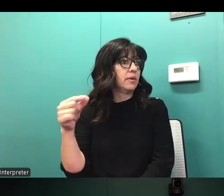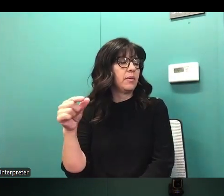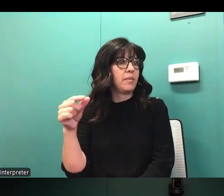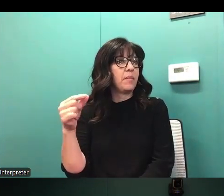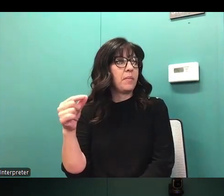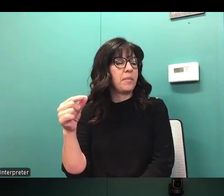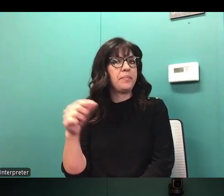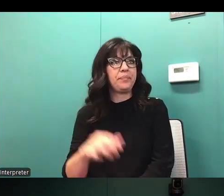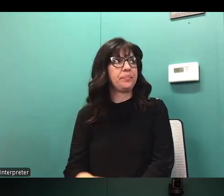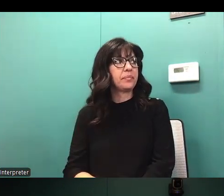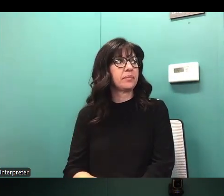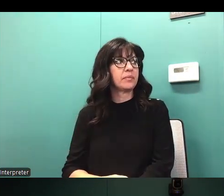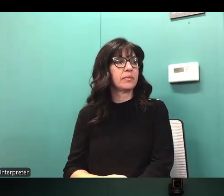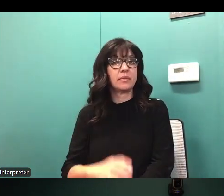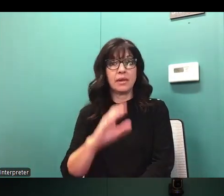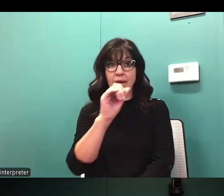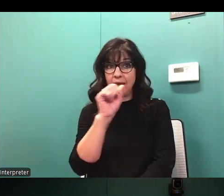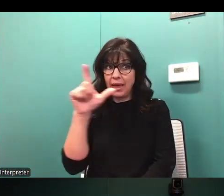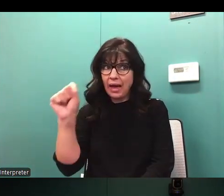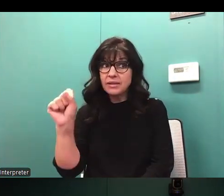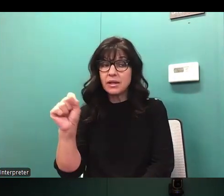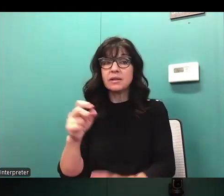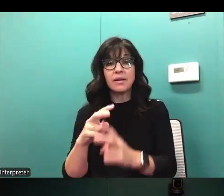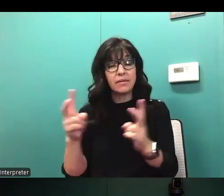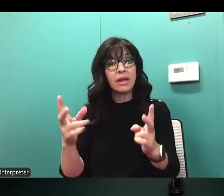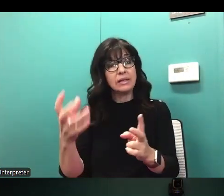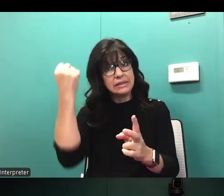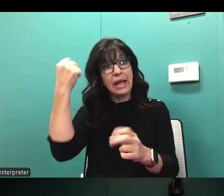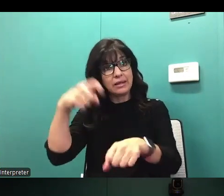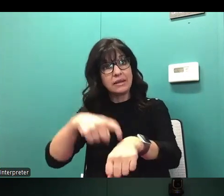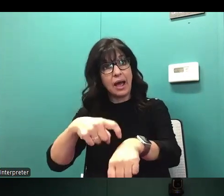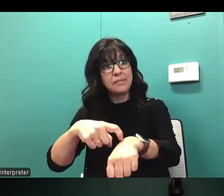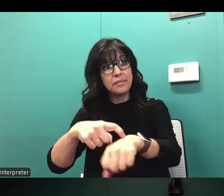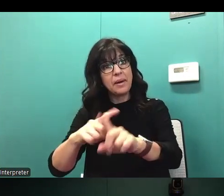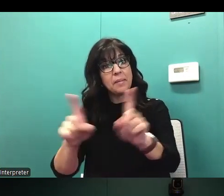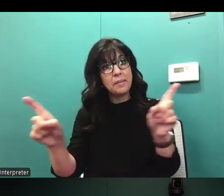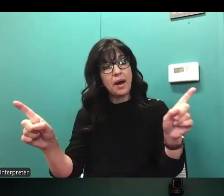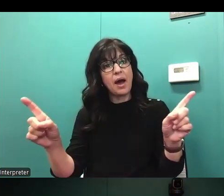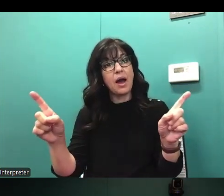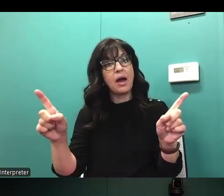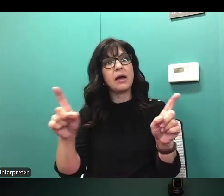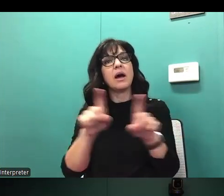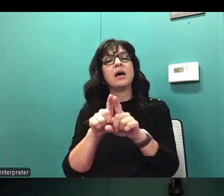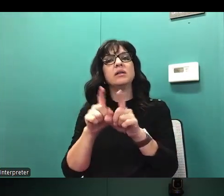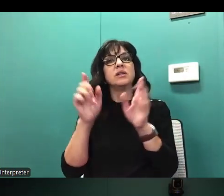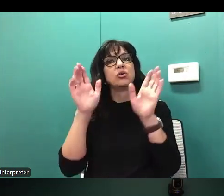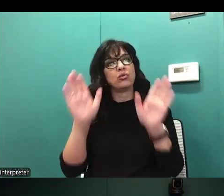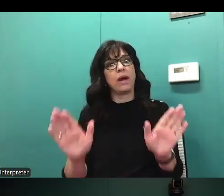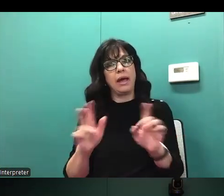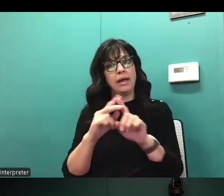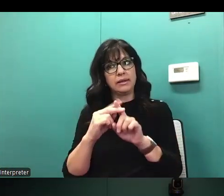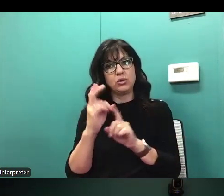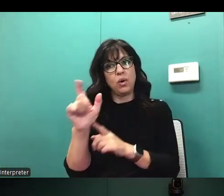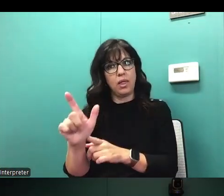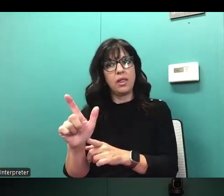So as you can see, castles can be very time consuming, but I just want you to remember, it's also a great tool because it gives you